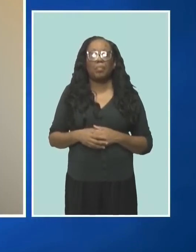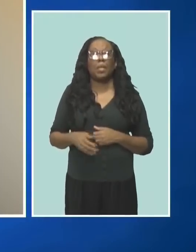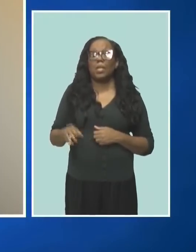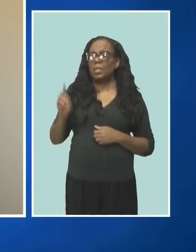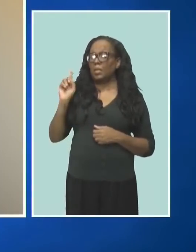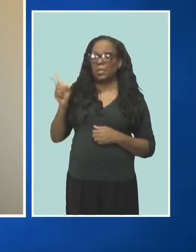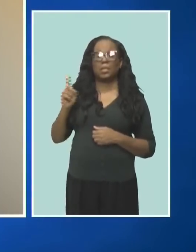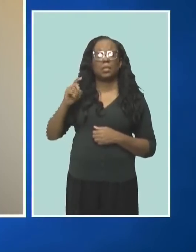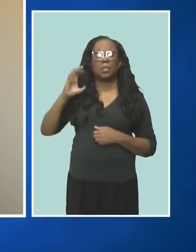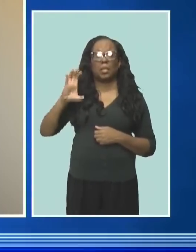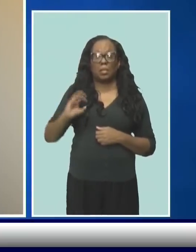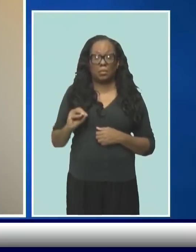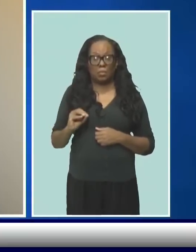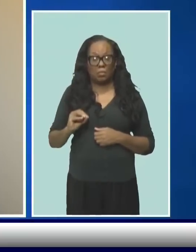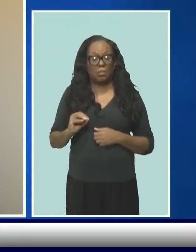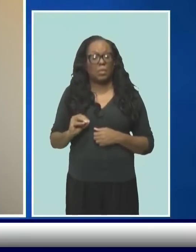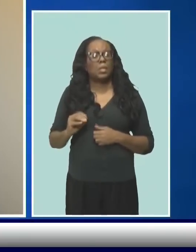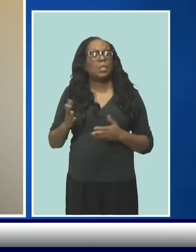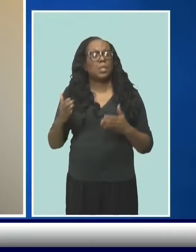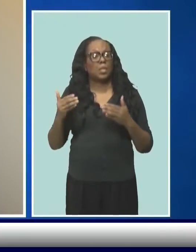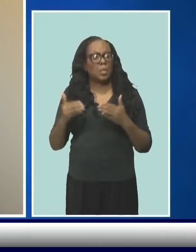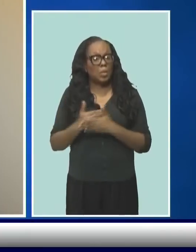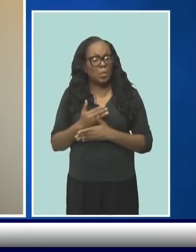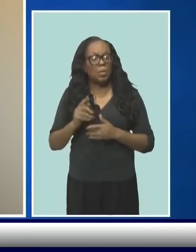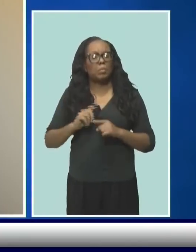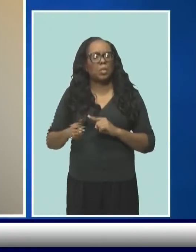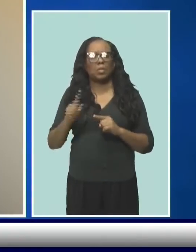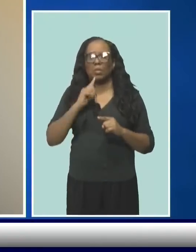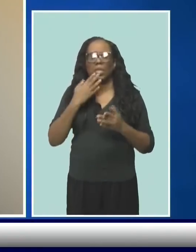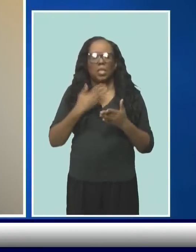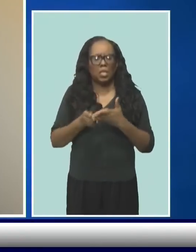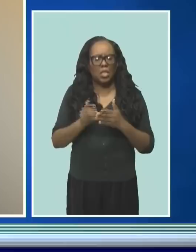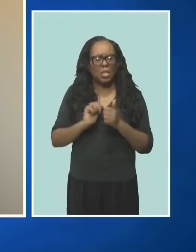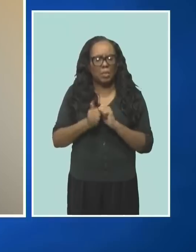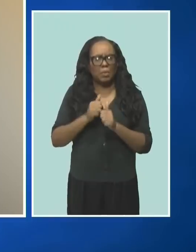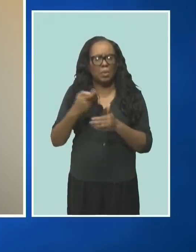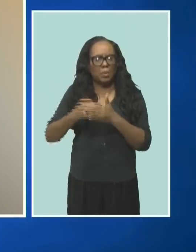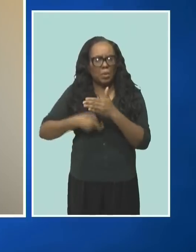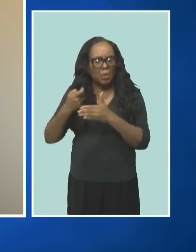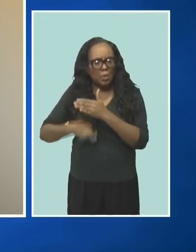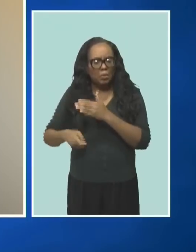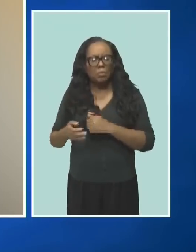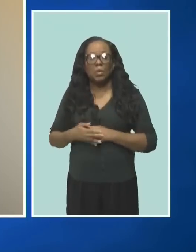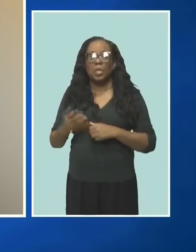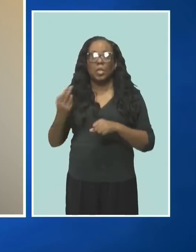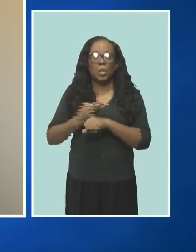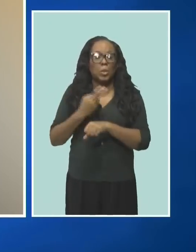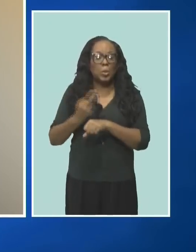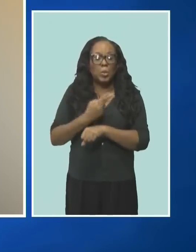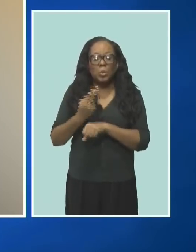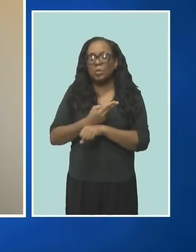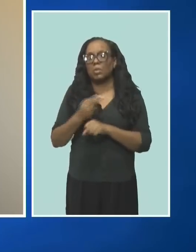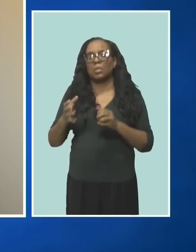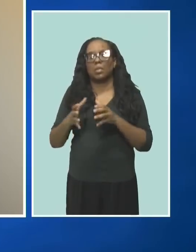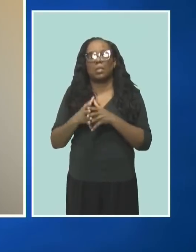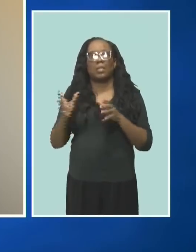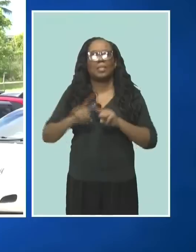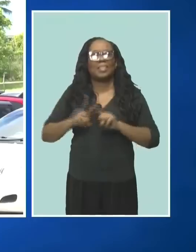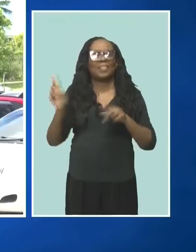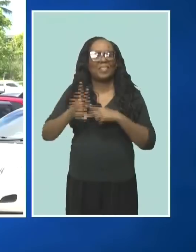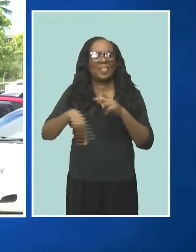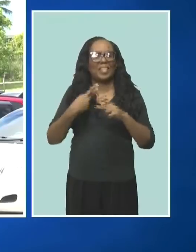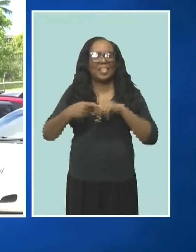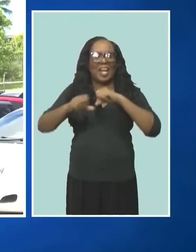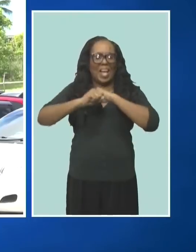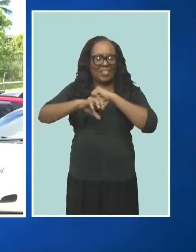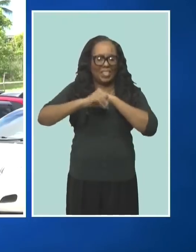the market is new but competitive. So much so, he's been using a diverse form of advertising to gain market share. I market in a